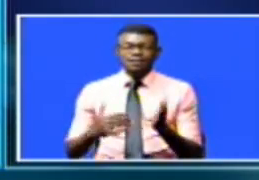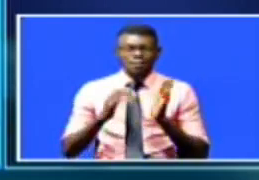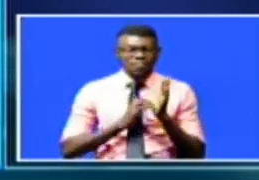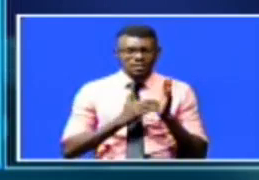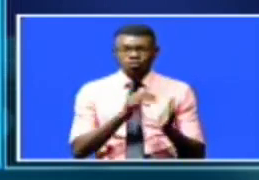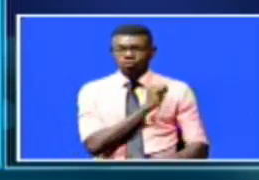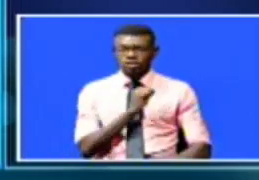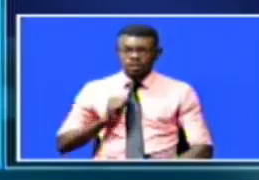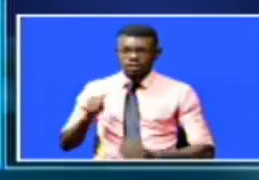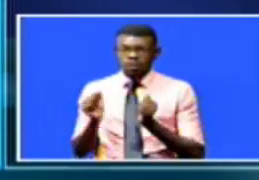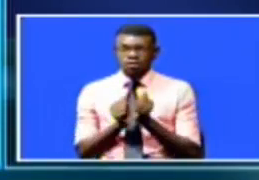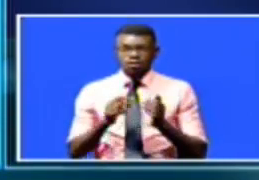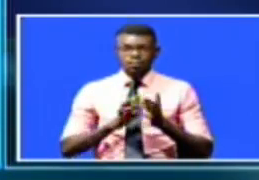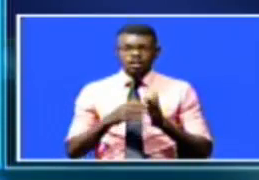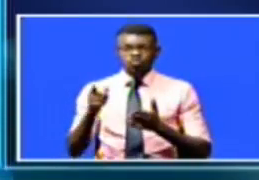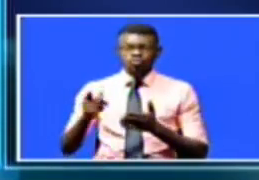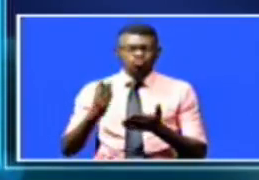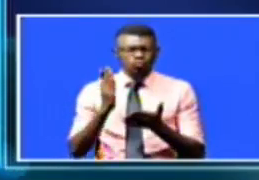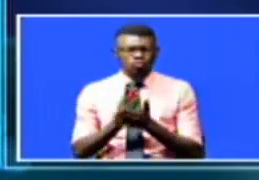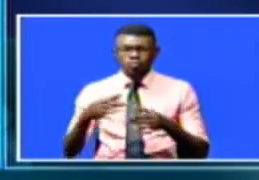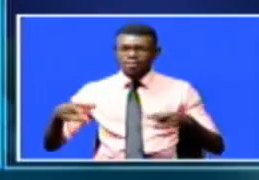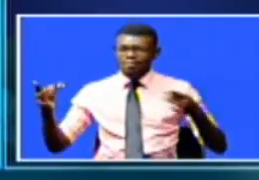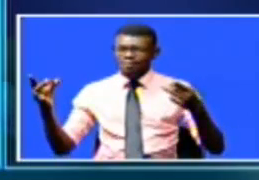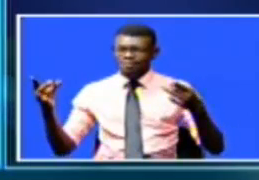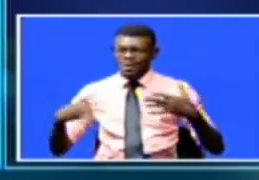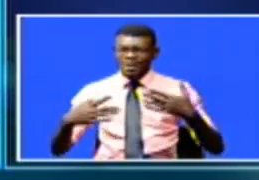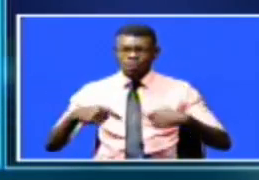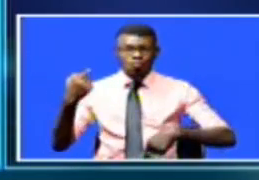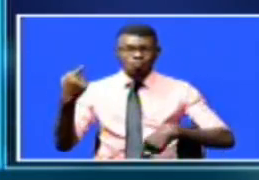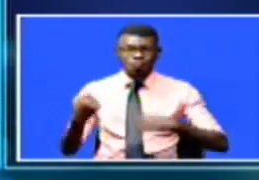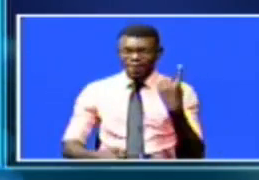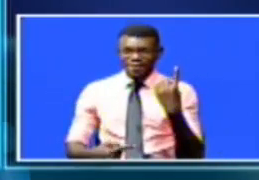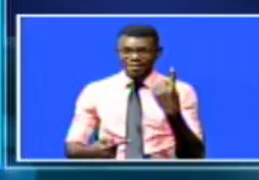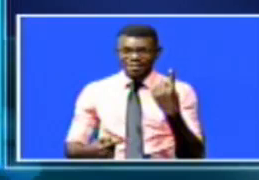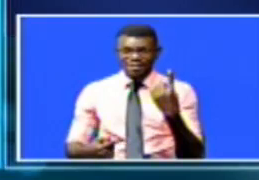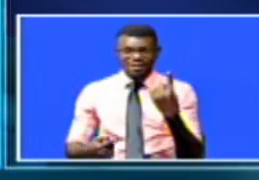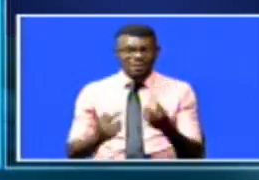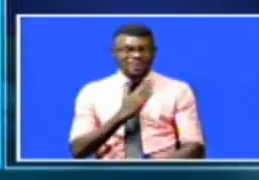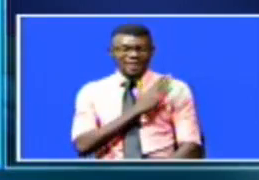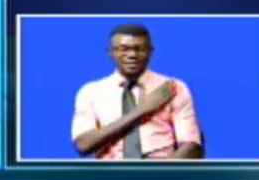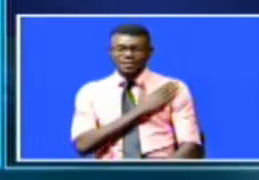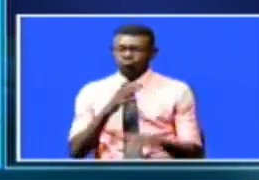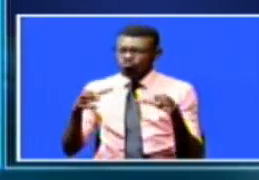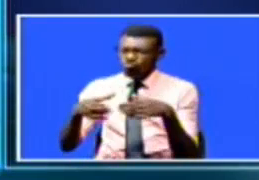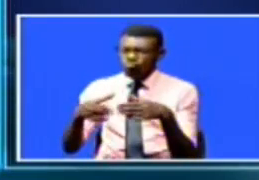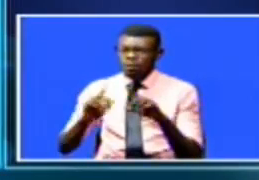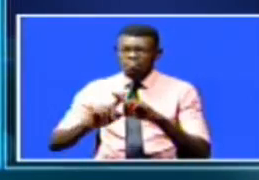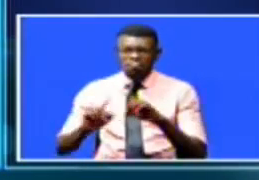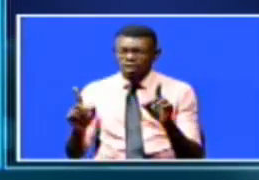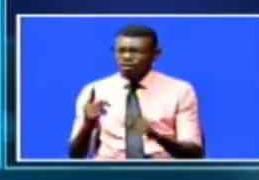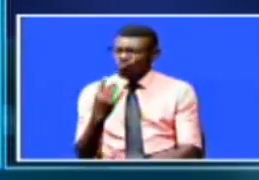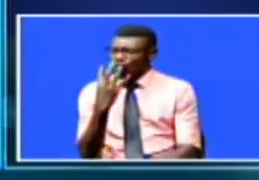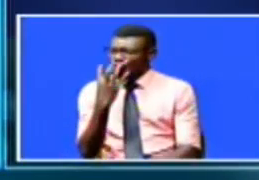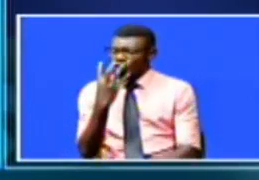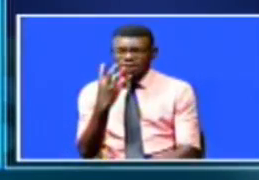Clearly, you had the upper hand in this vote by the NASA coalition. What does it mean to you that your party, the